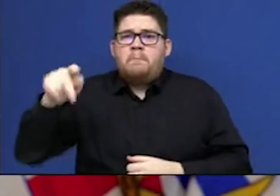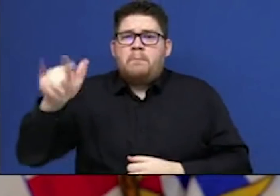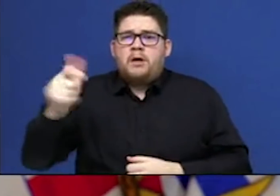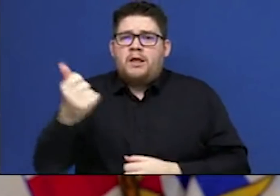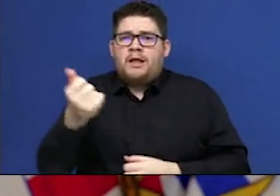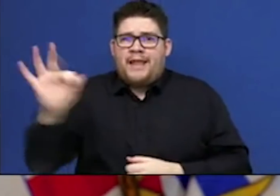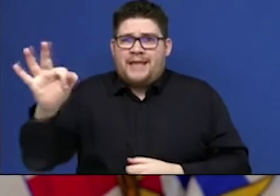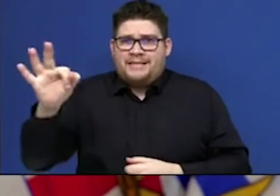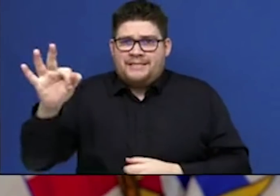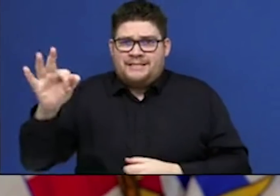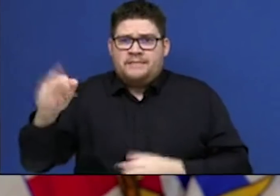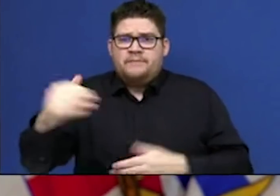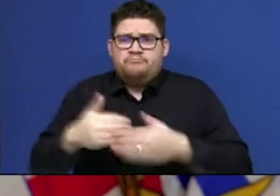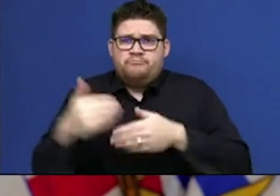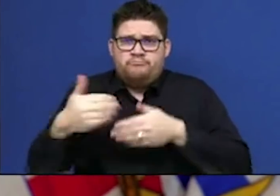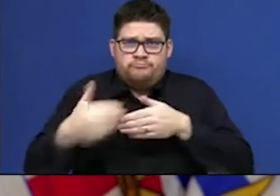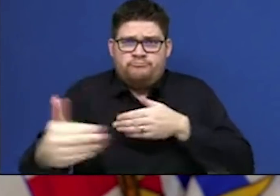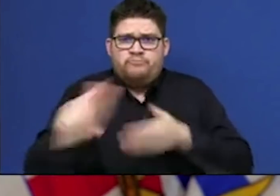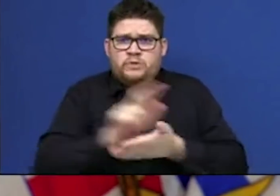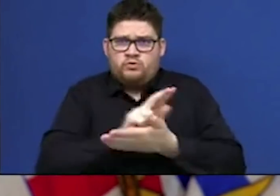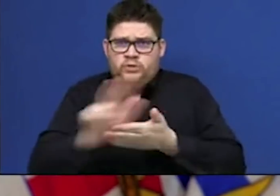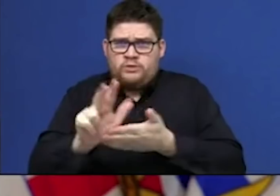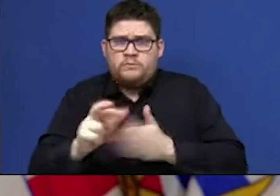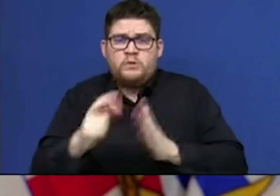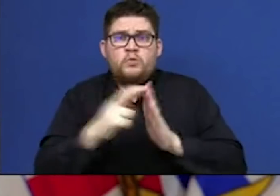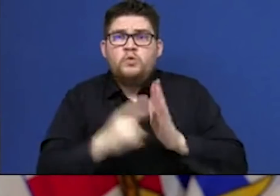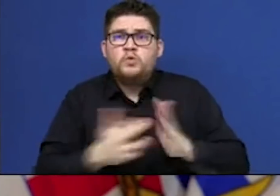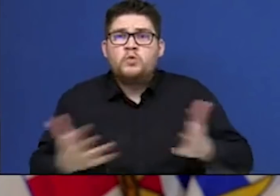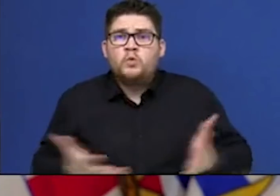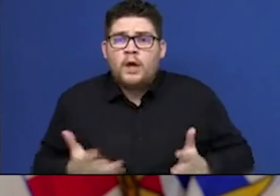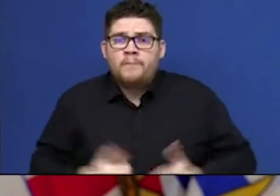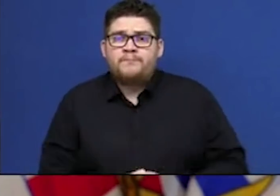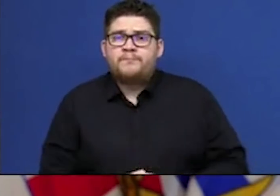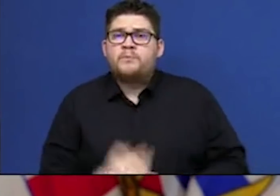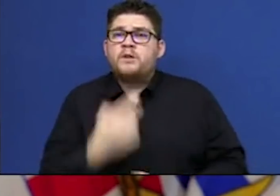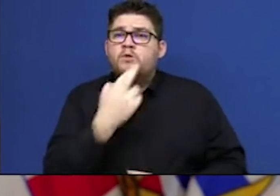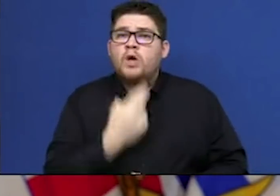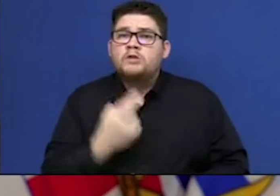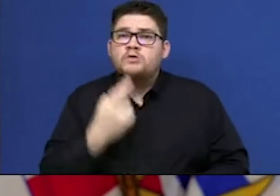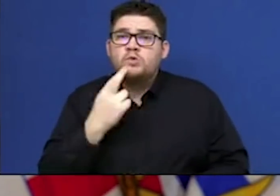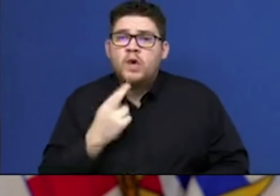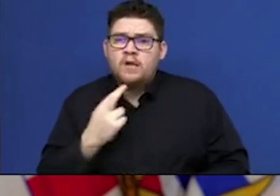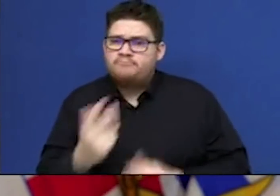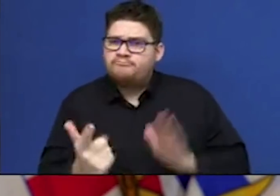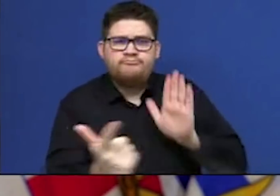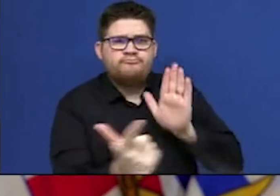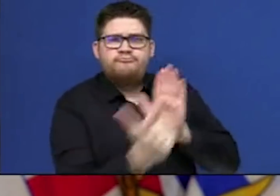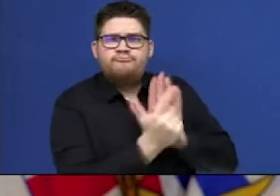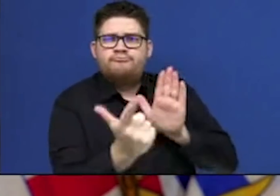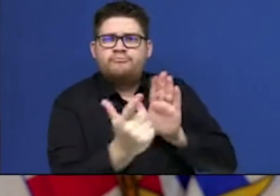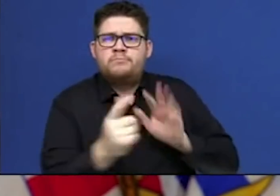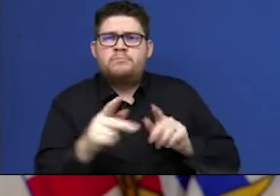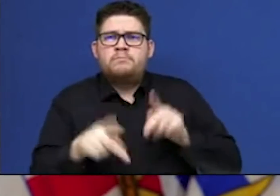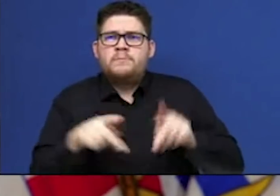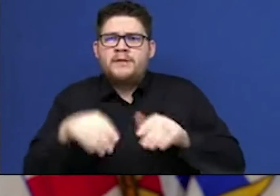for takeout or delivery only. Those who only serve snacks or appetizers must close.